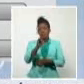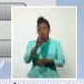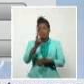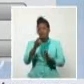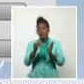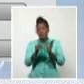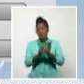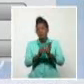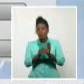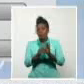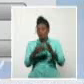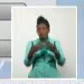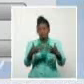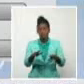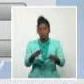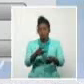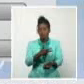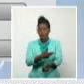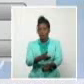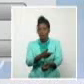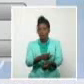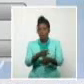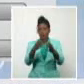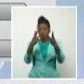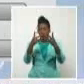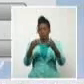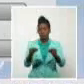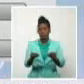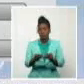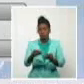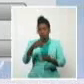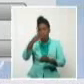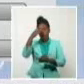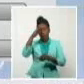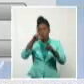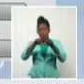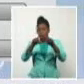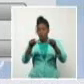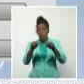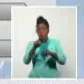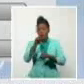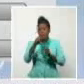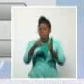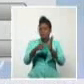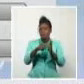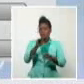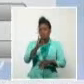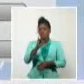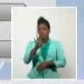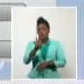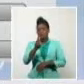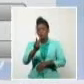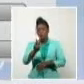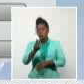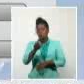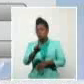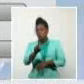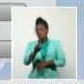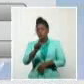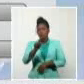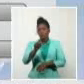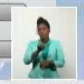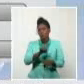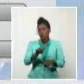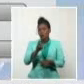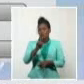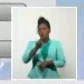In fact, it's the lowest number we have had over the last 15 or 21 days of confirmed cases. Hence, in